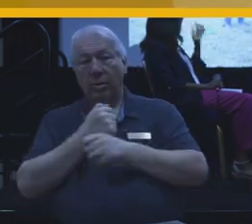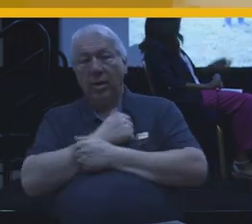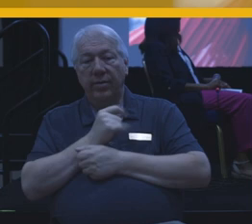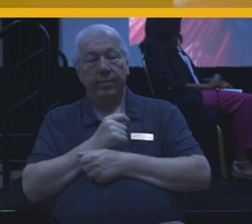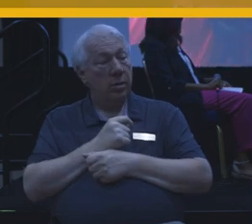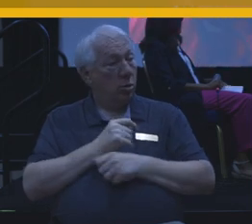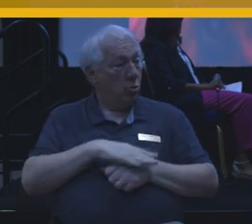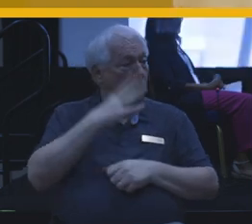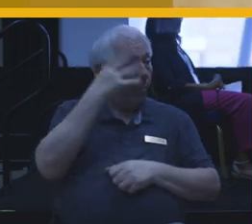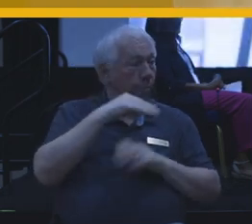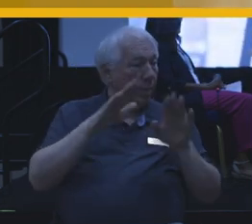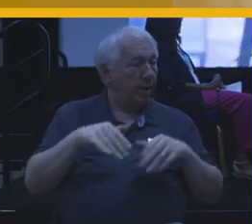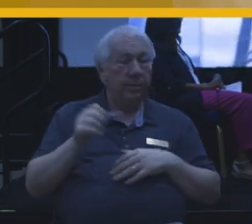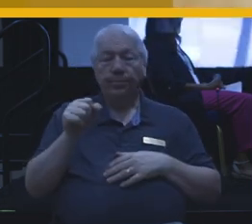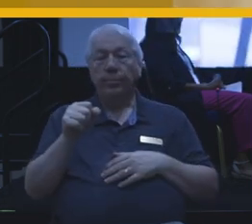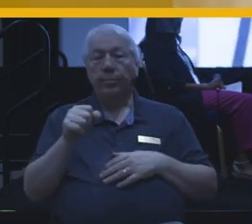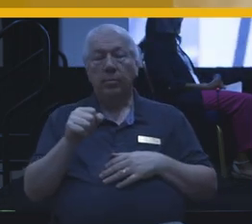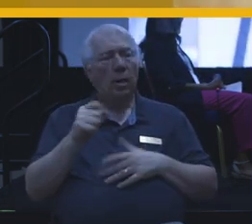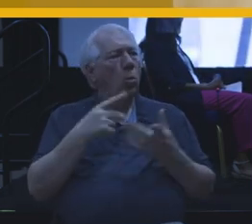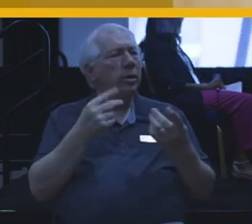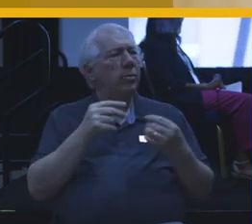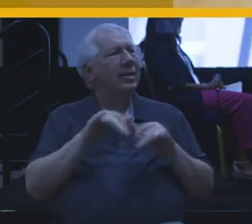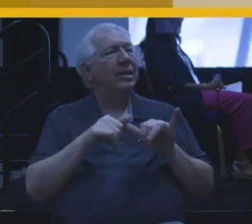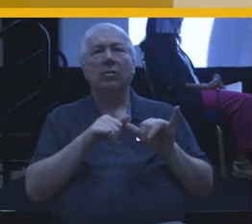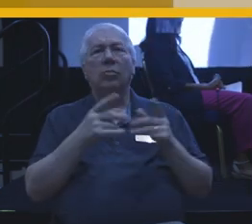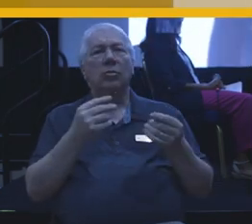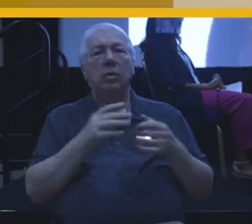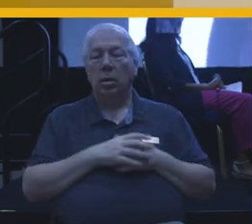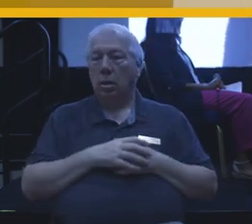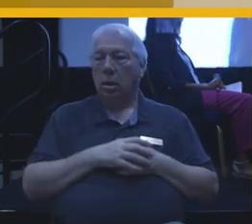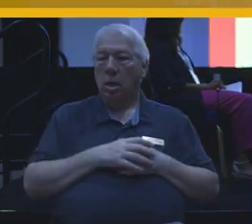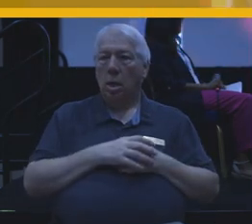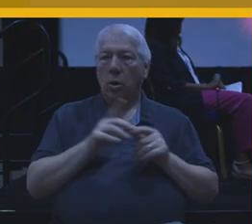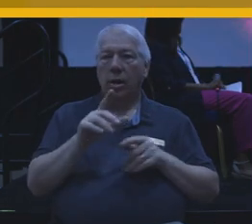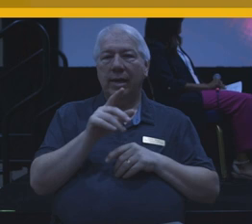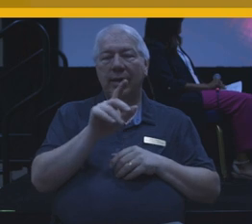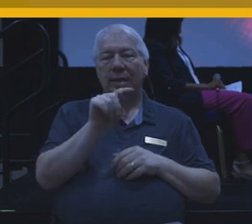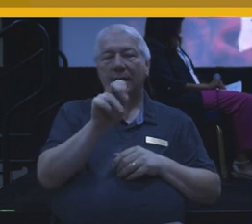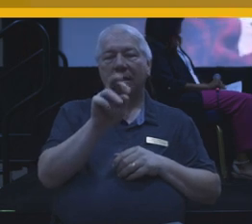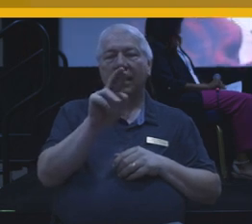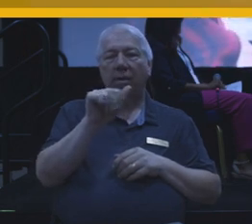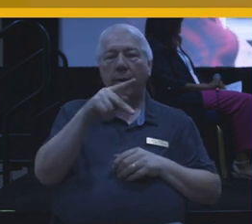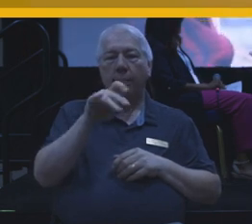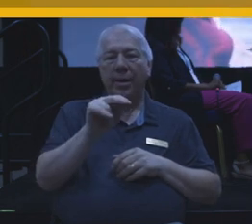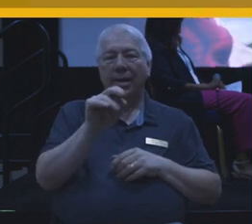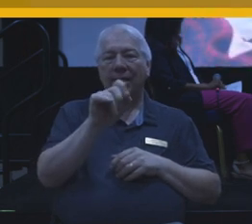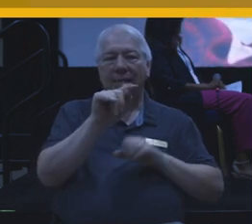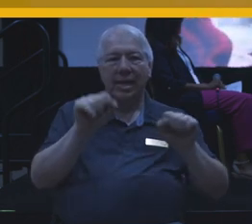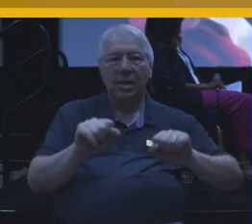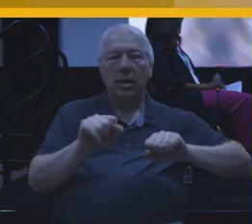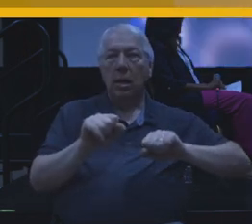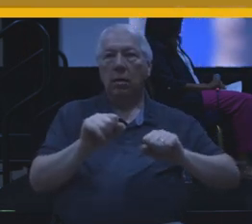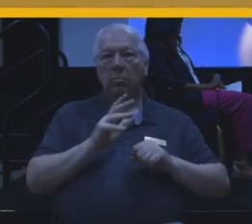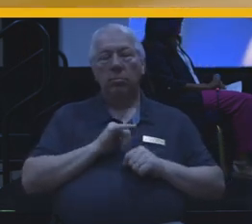is where you grew up? Yeah. So what is there to do in a town this size? We're gonna go down to Terrapin Station. This is a really notable place